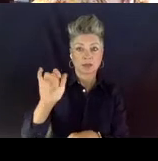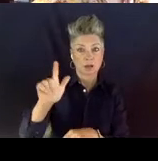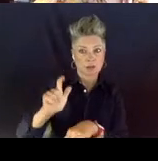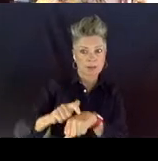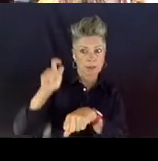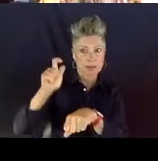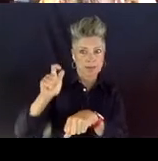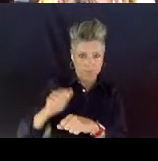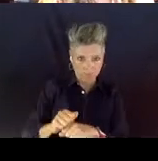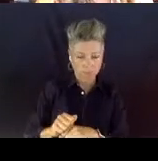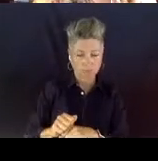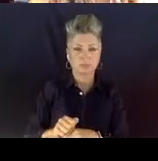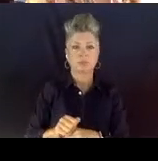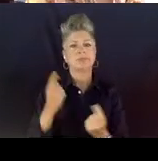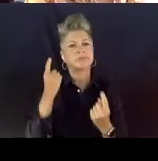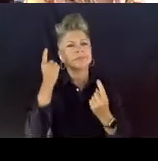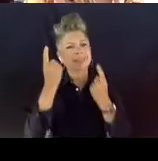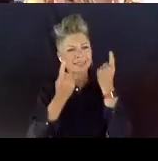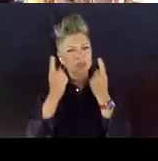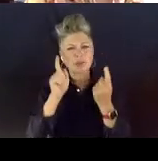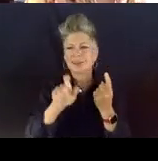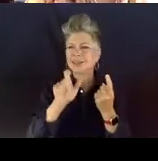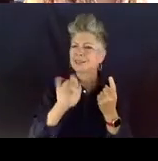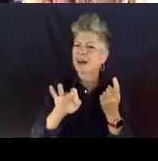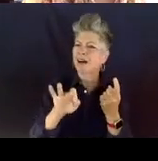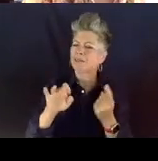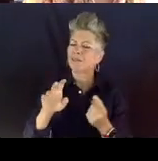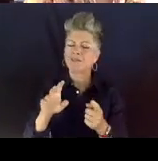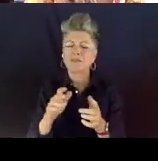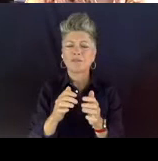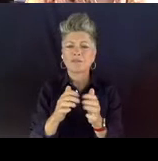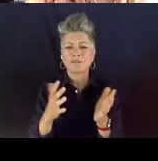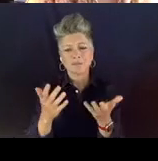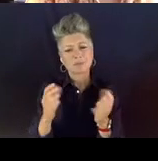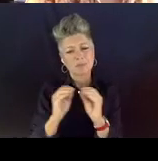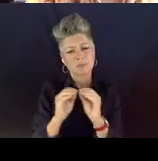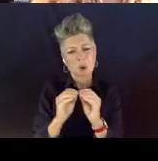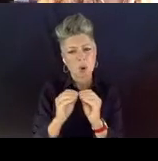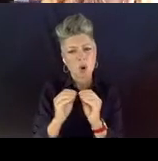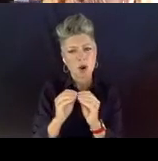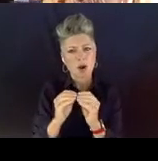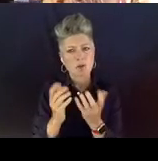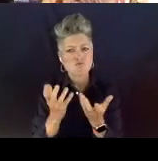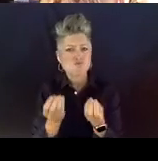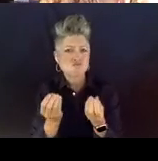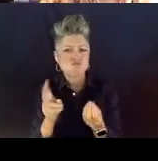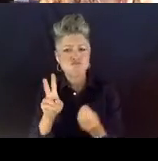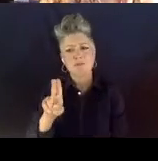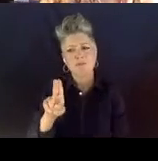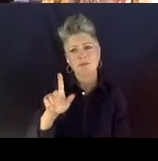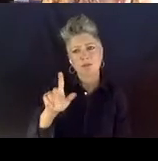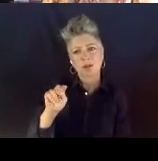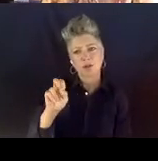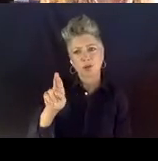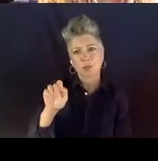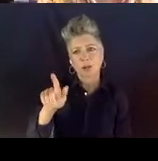And considering the needs of vulnerable populations is a key. You heard Carissa saying that a lot of